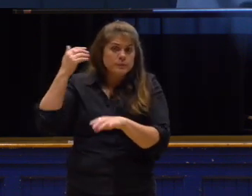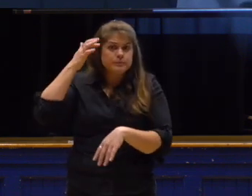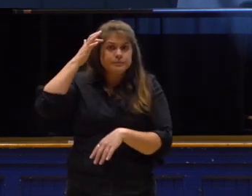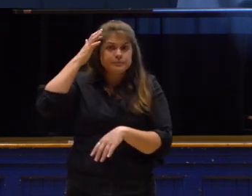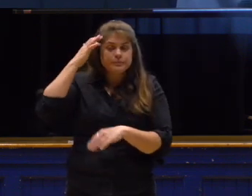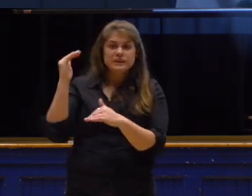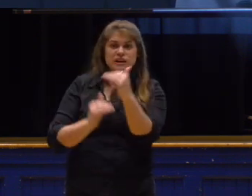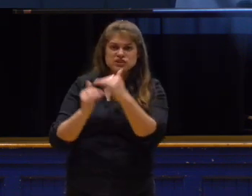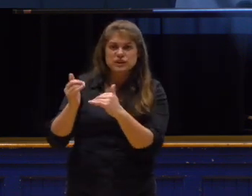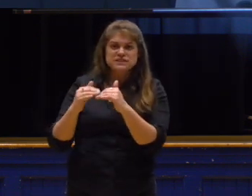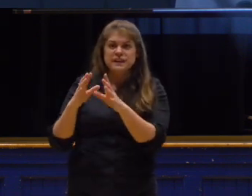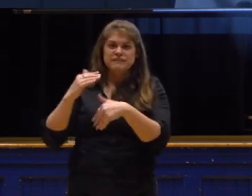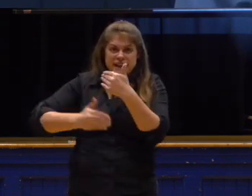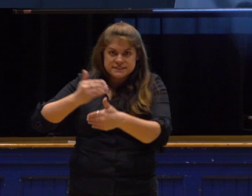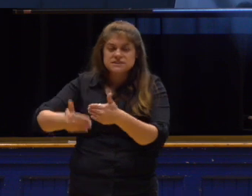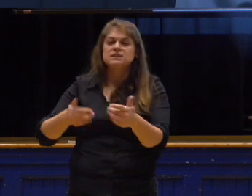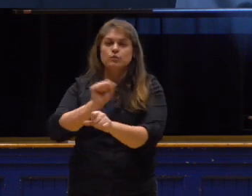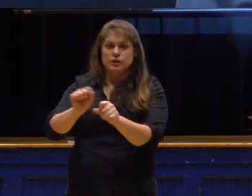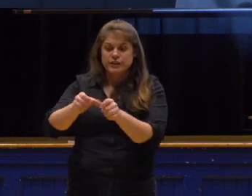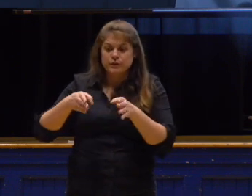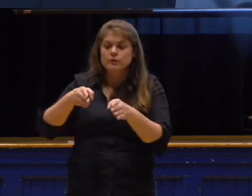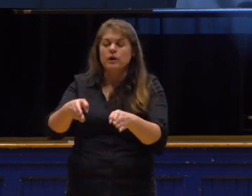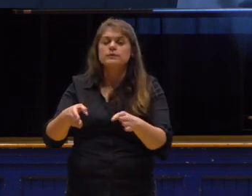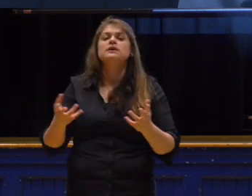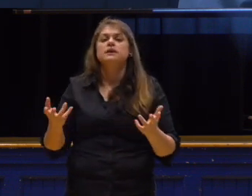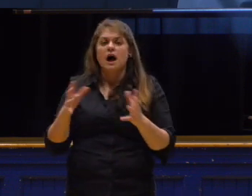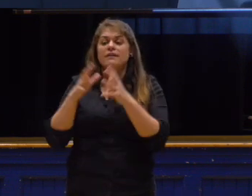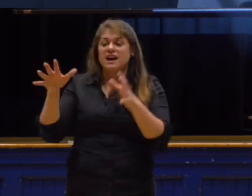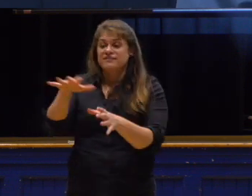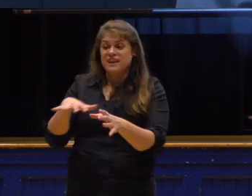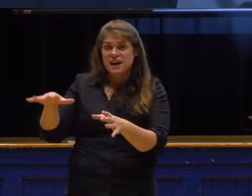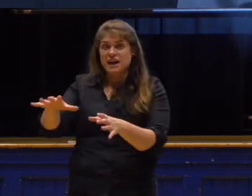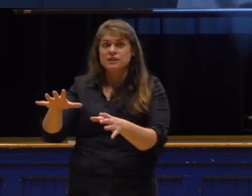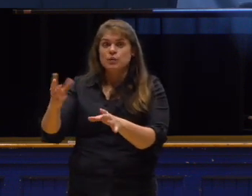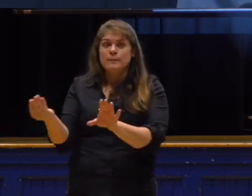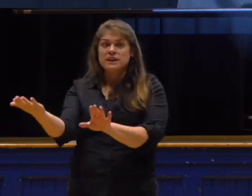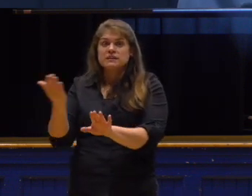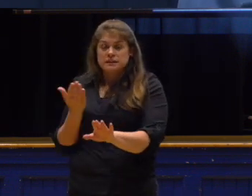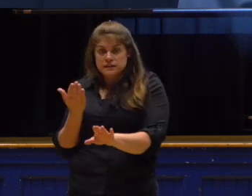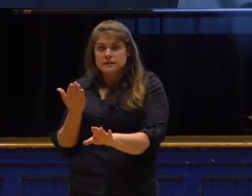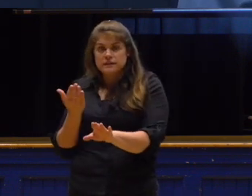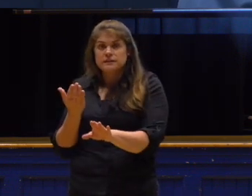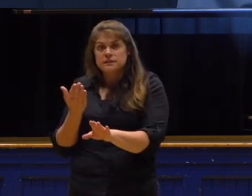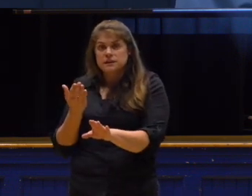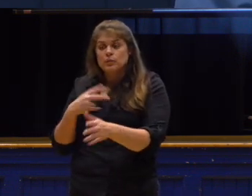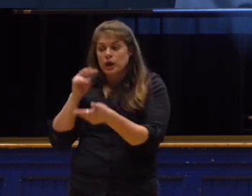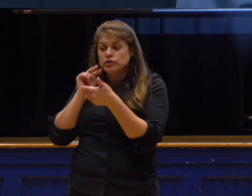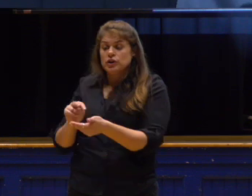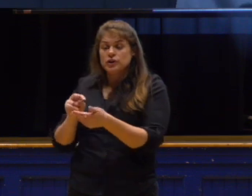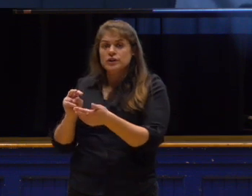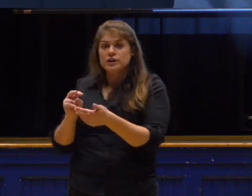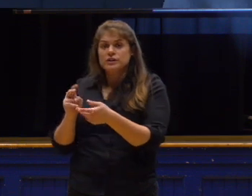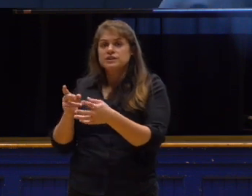about construction phasing and working in the road, a lot of that stuff is going to be coming to us. We